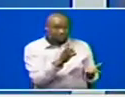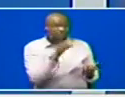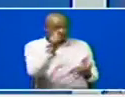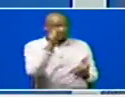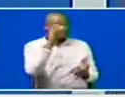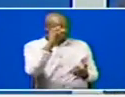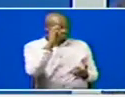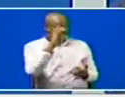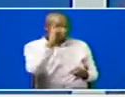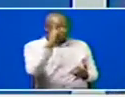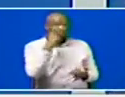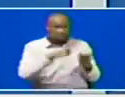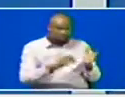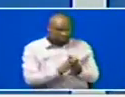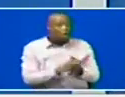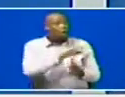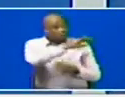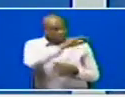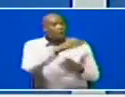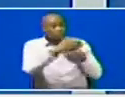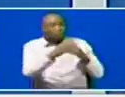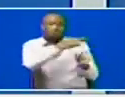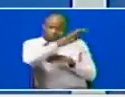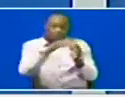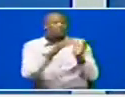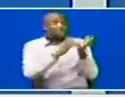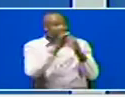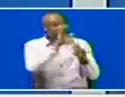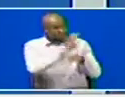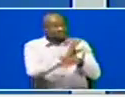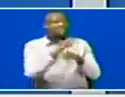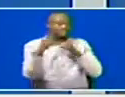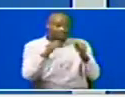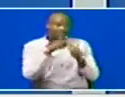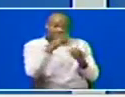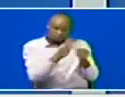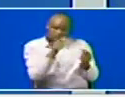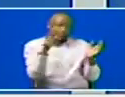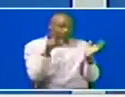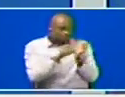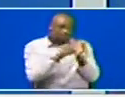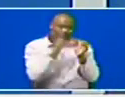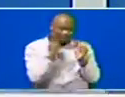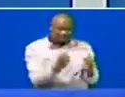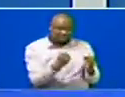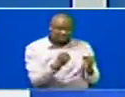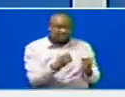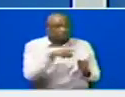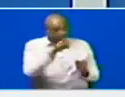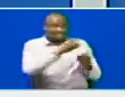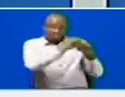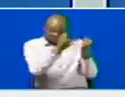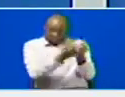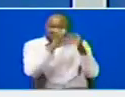Anglicans I know. And it's worth saying that actually almost all the global churches are struggling with this issue for exactly the reason you identified, the rapid